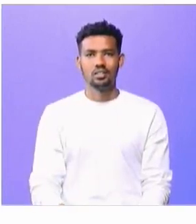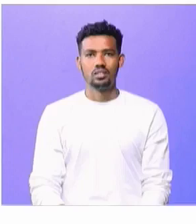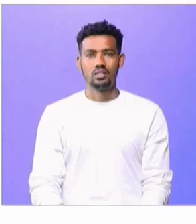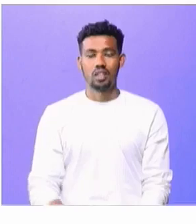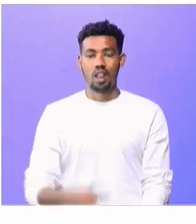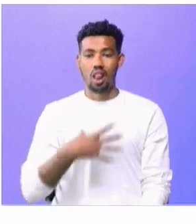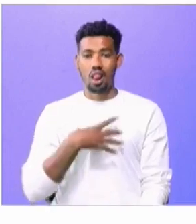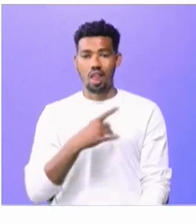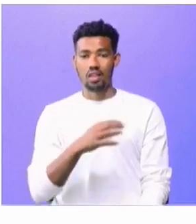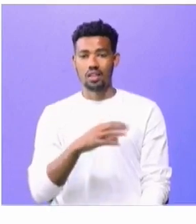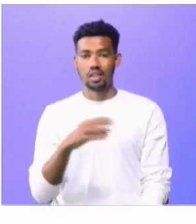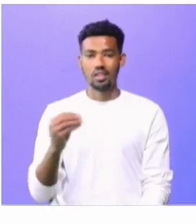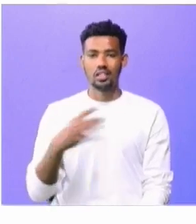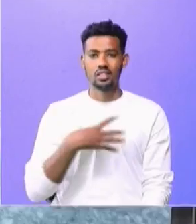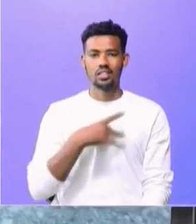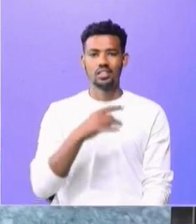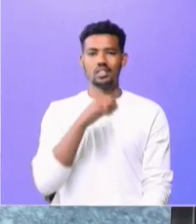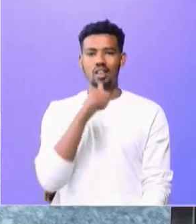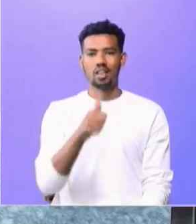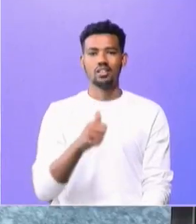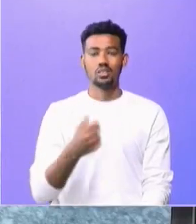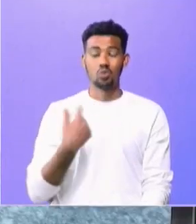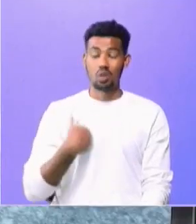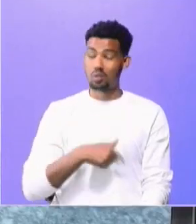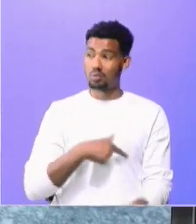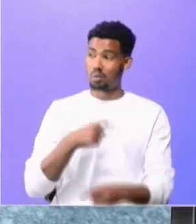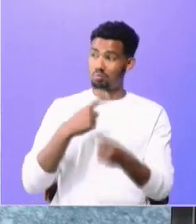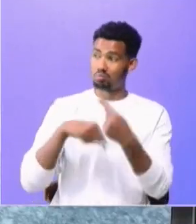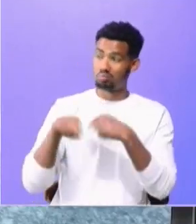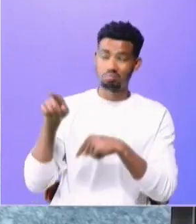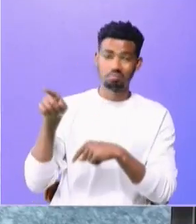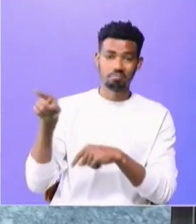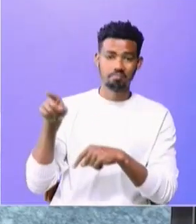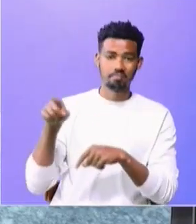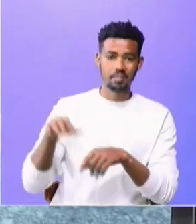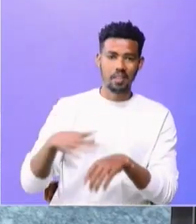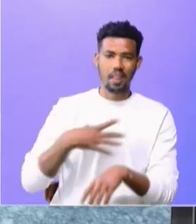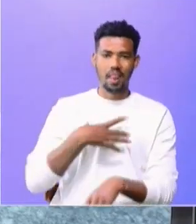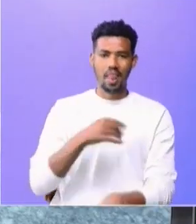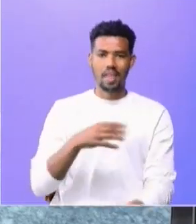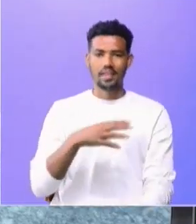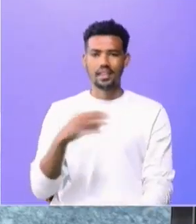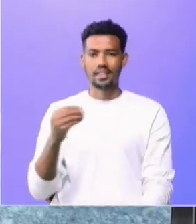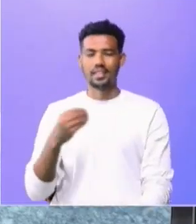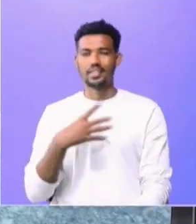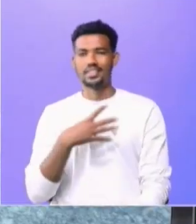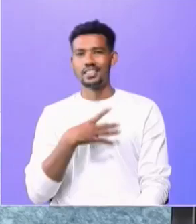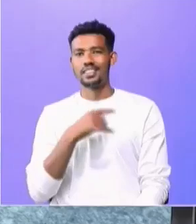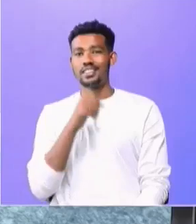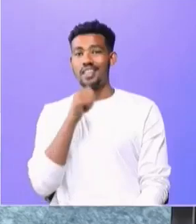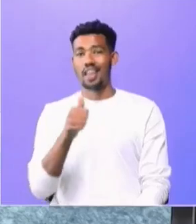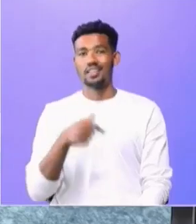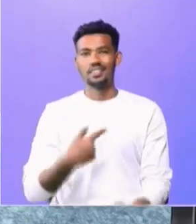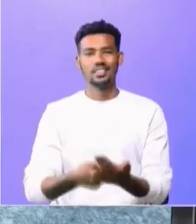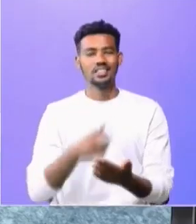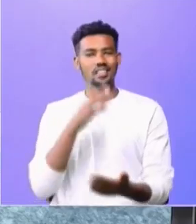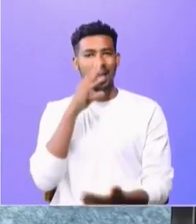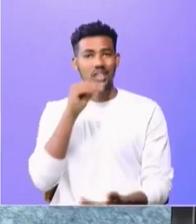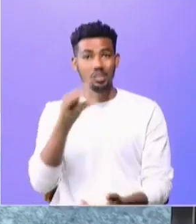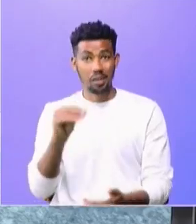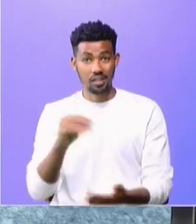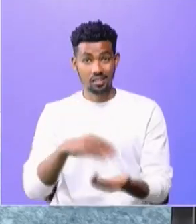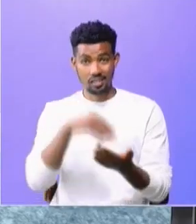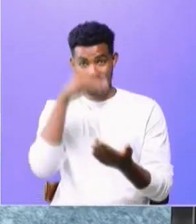Like and dislike. When we come to like and dislike, this is a speaking lesson that